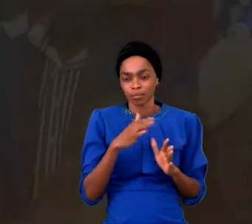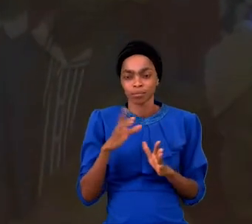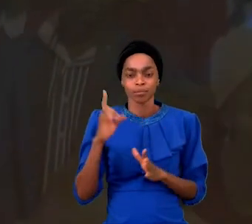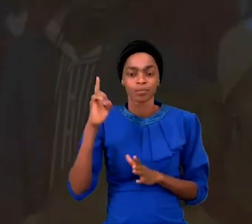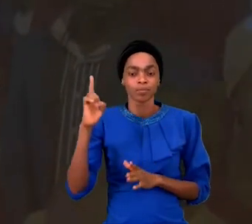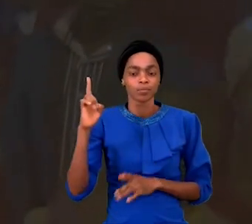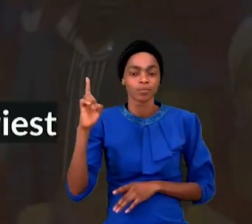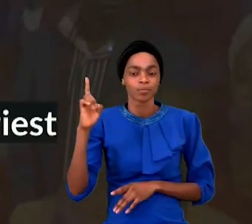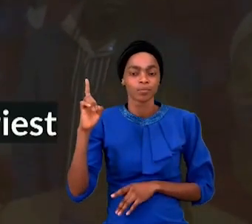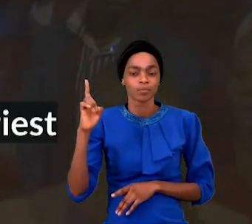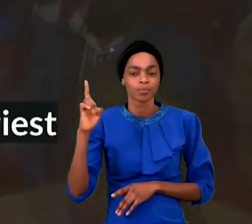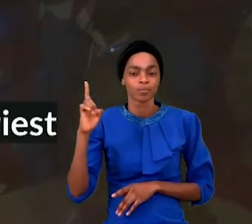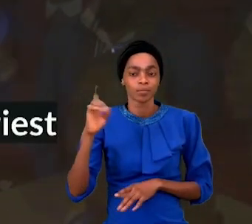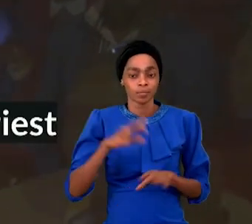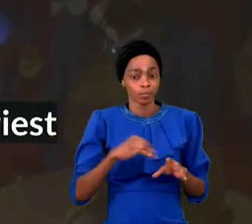for you